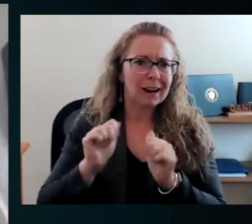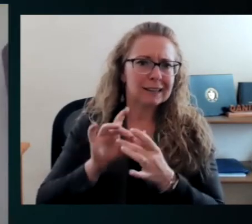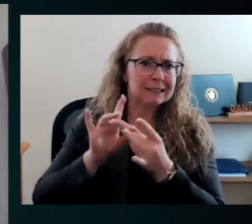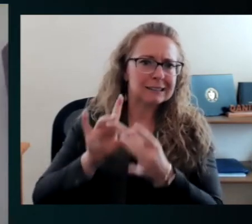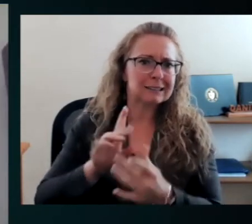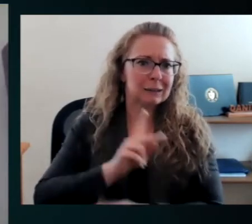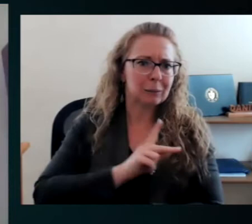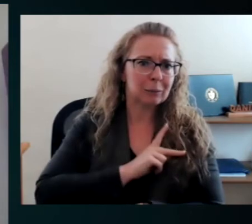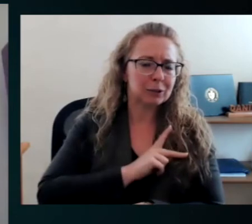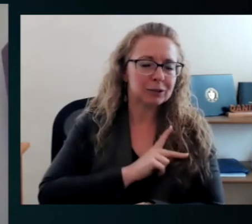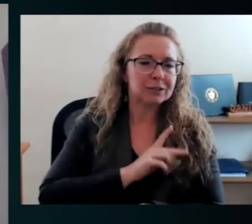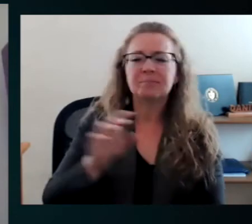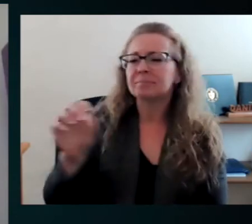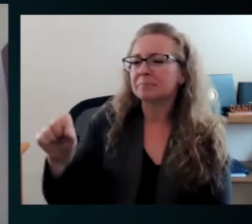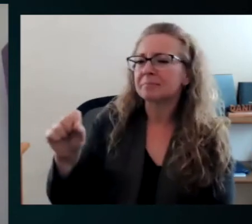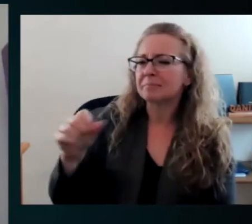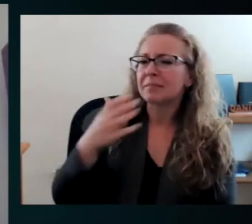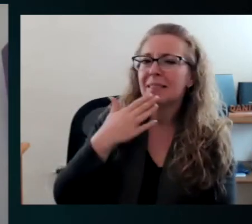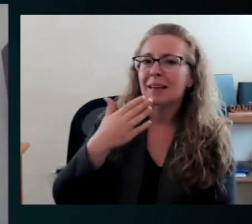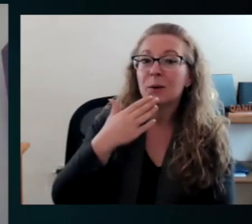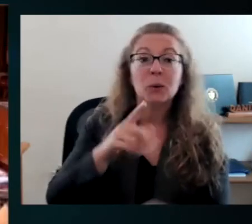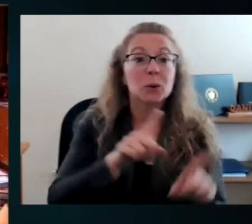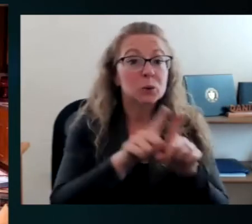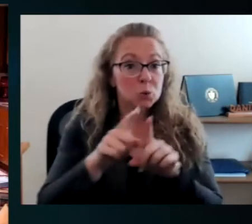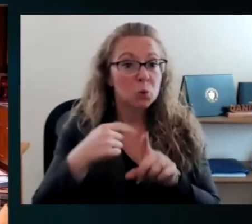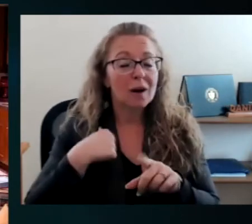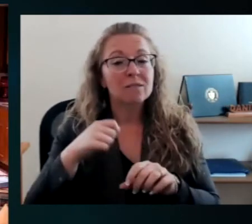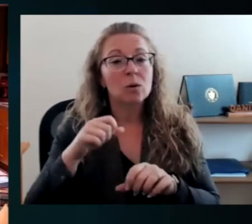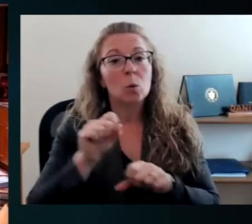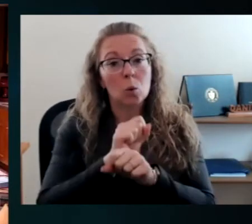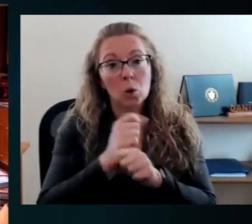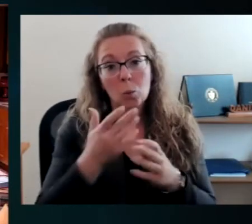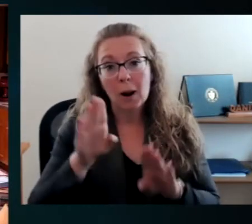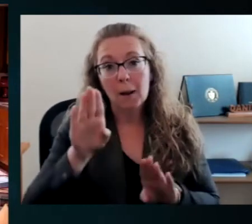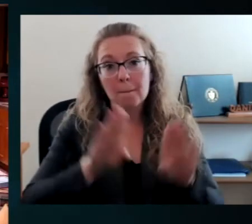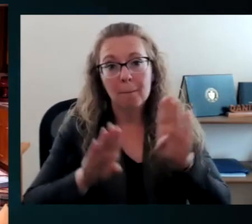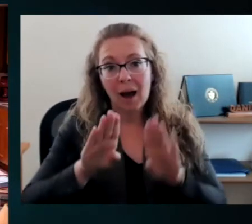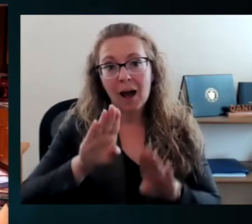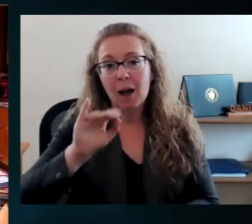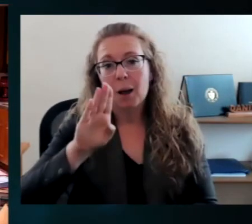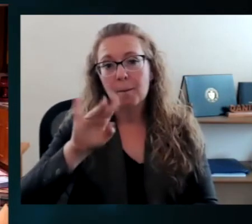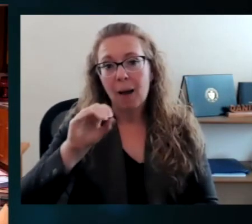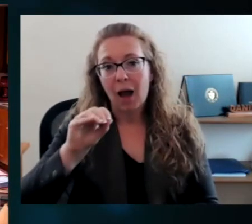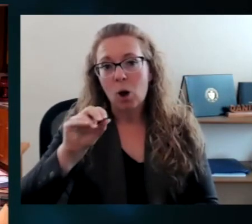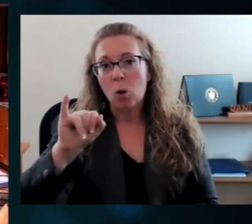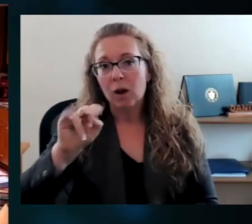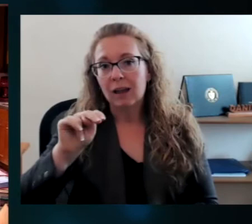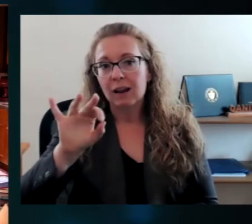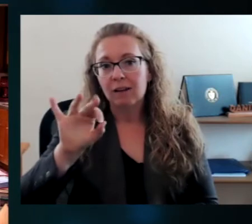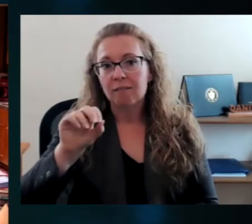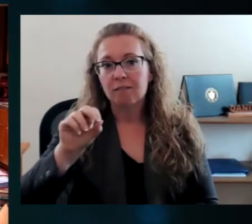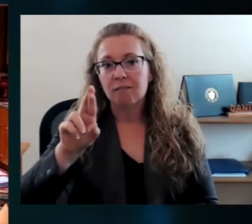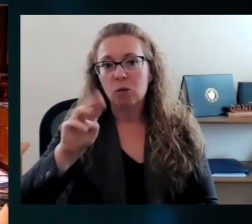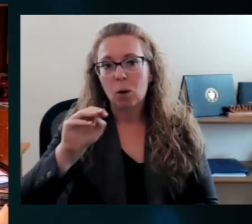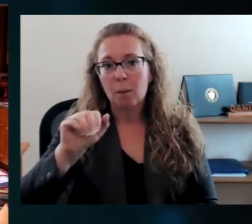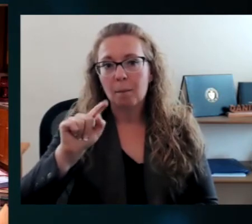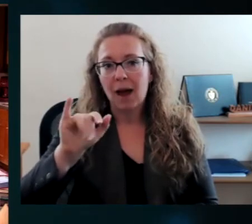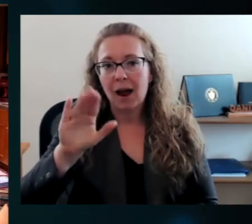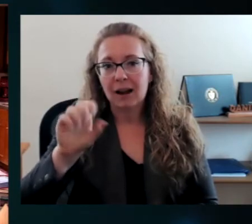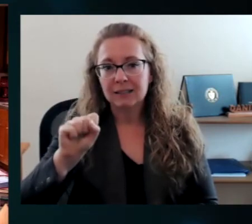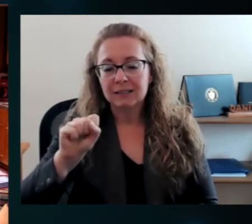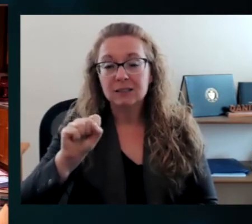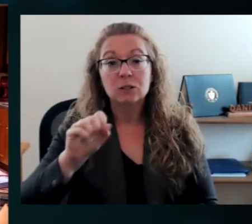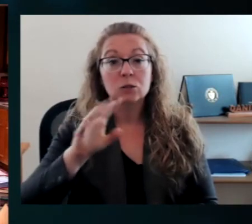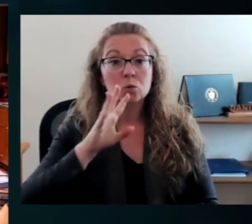Yeah, thanks, Edward. Also, I've worked in bioinformatics, and I can tell you I have seen the phenotypes of